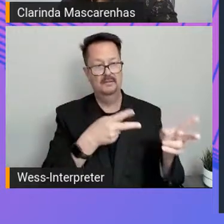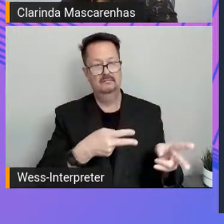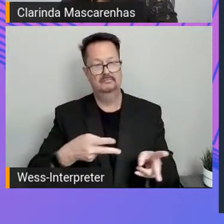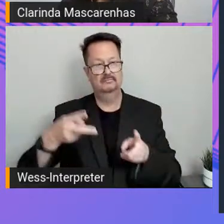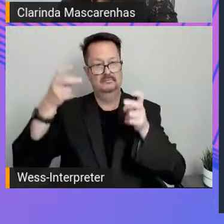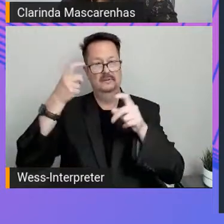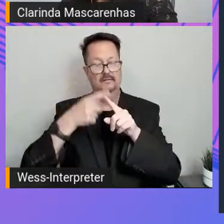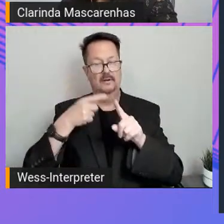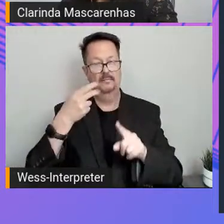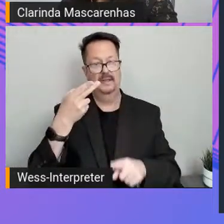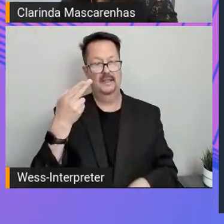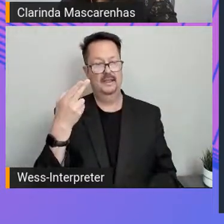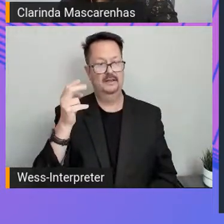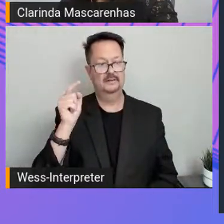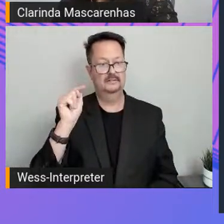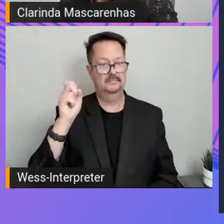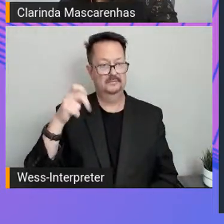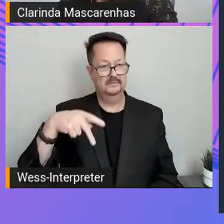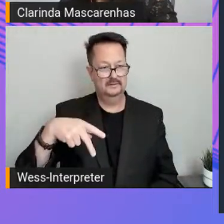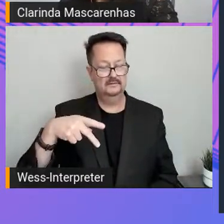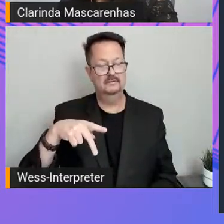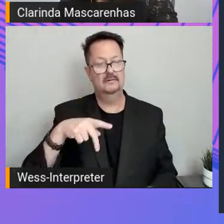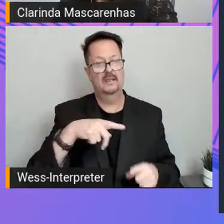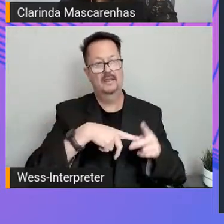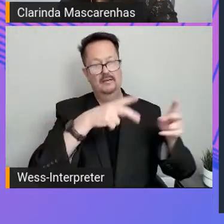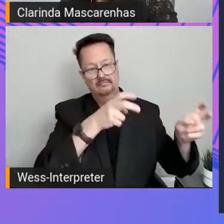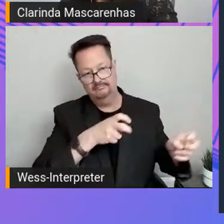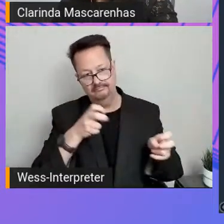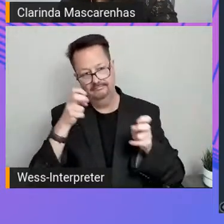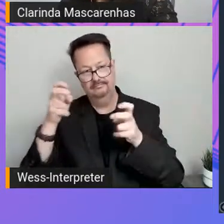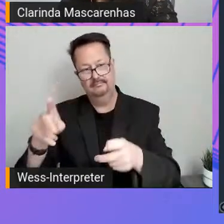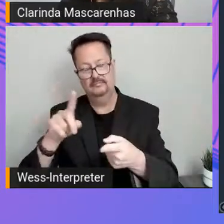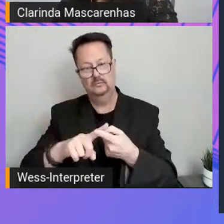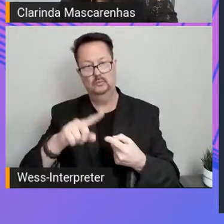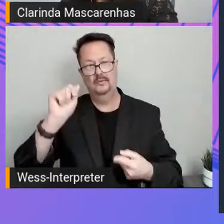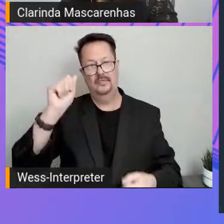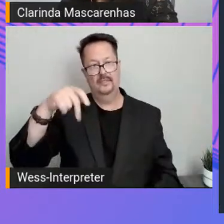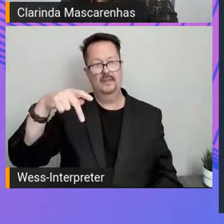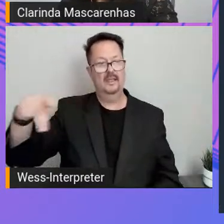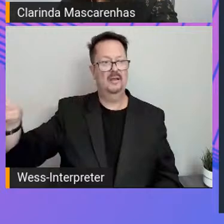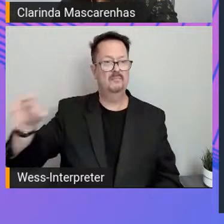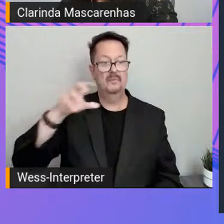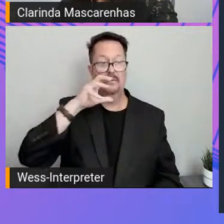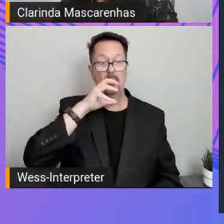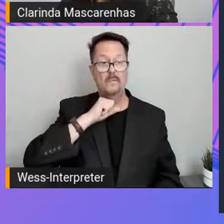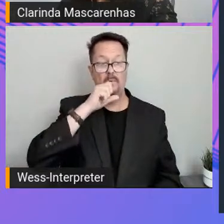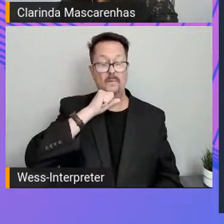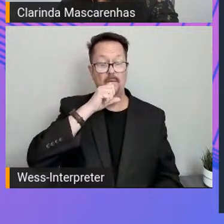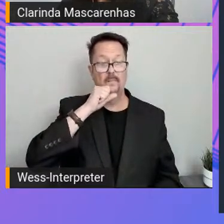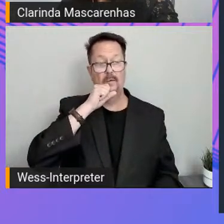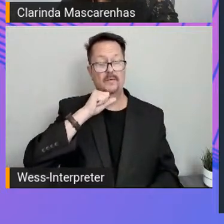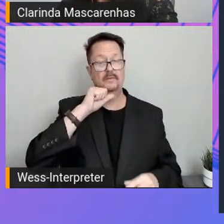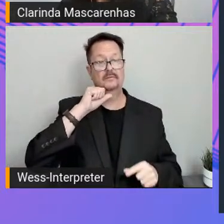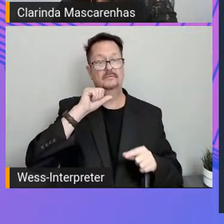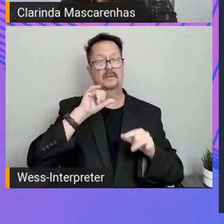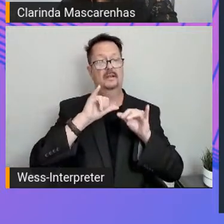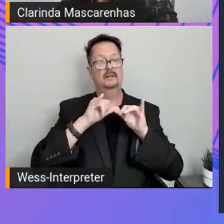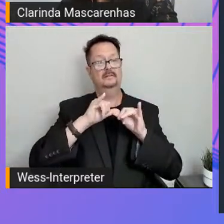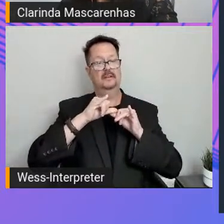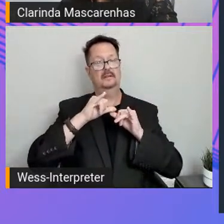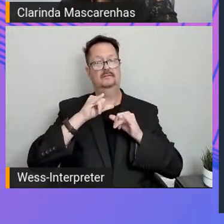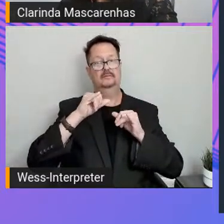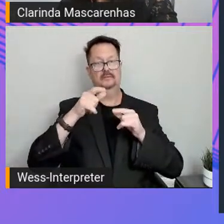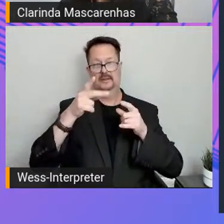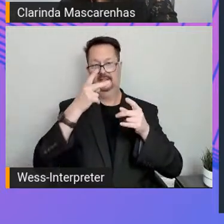HTTP GET and POST API calls to the app. The overall architectural components we're going to walk through for this demo, as you can see in